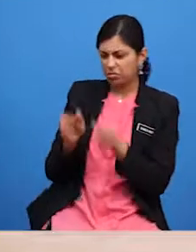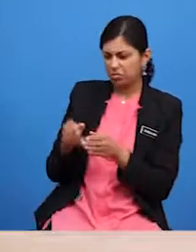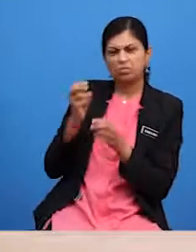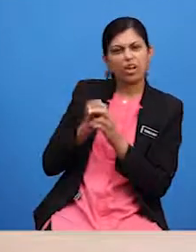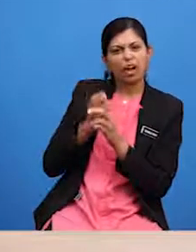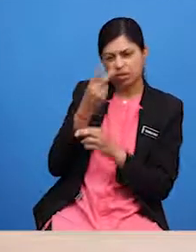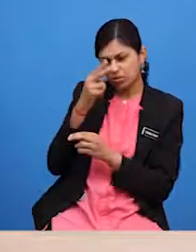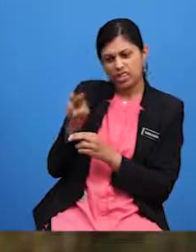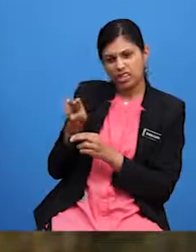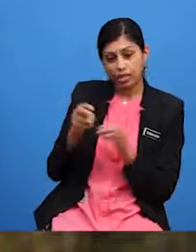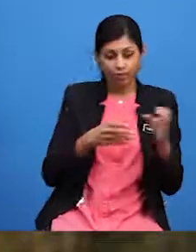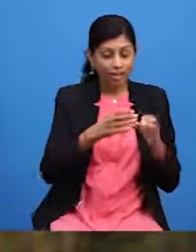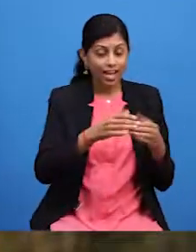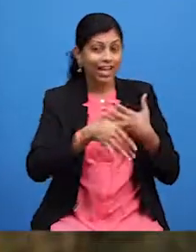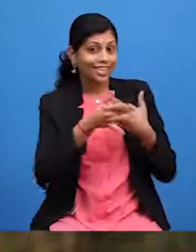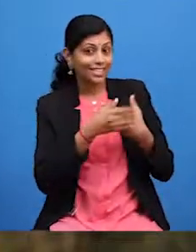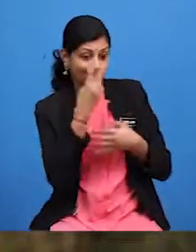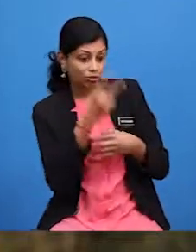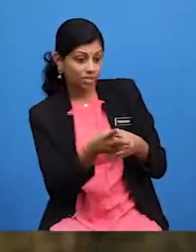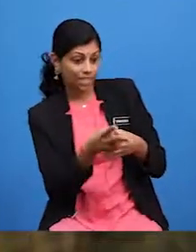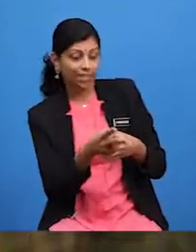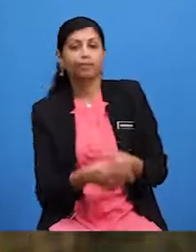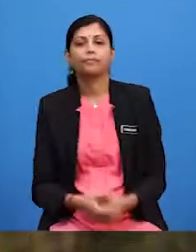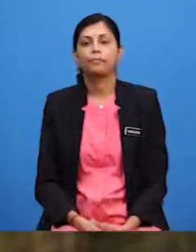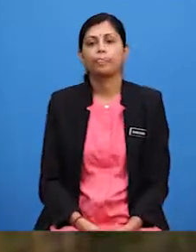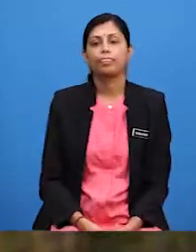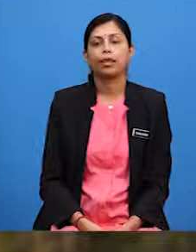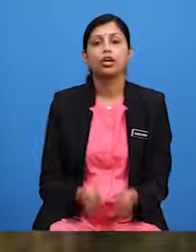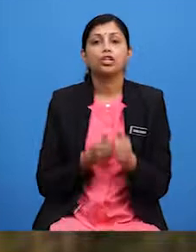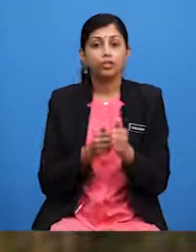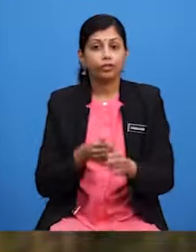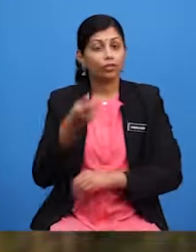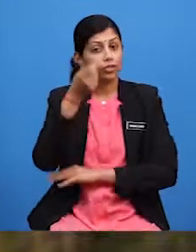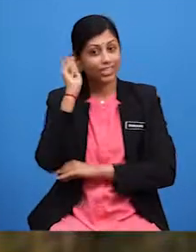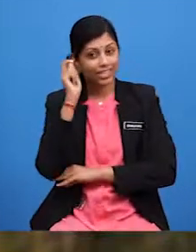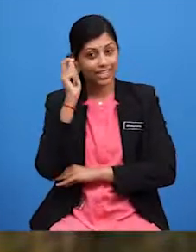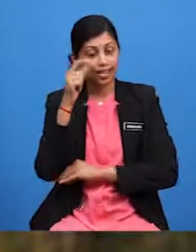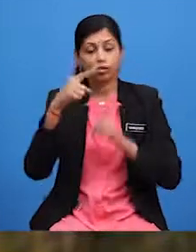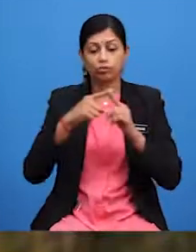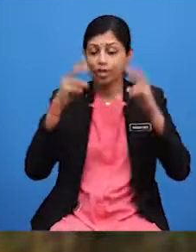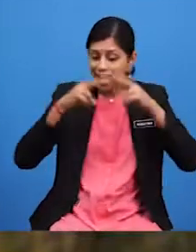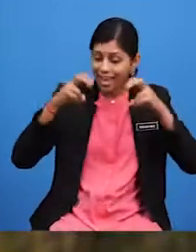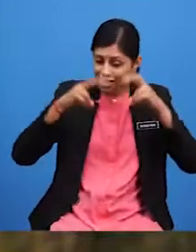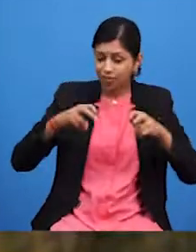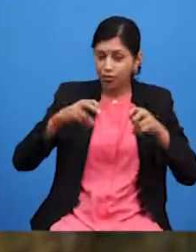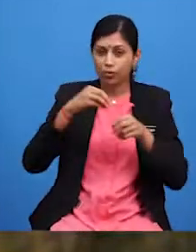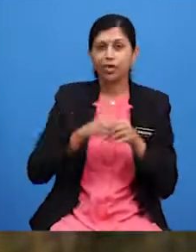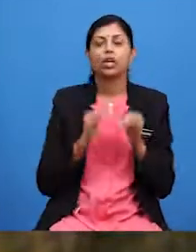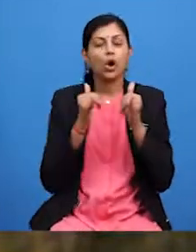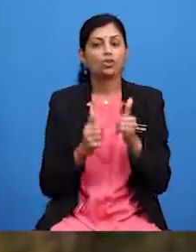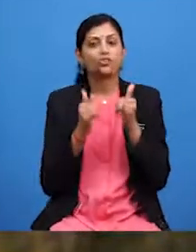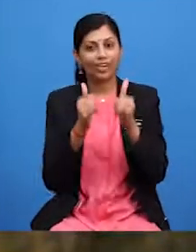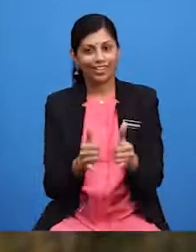air. Follow these guidelines to help you explore the wonders of nature in Australia.